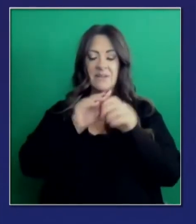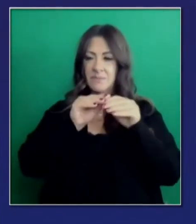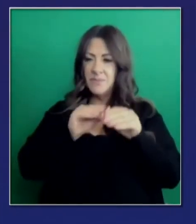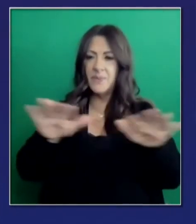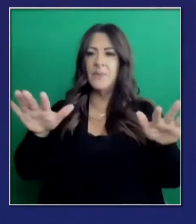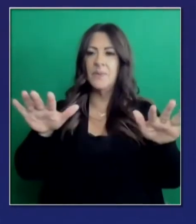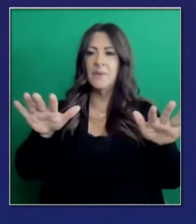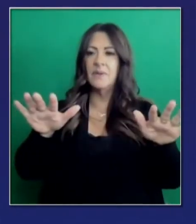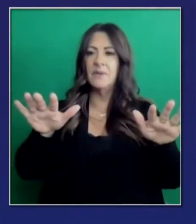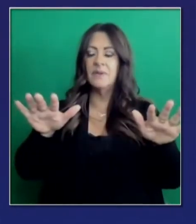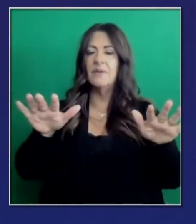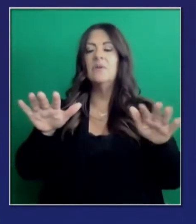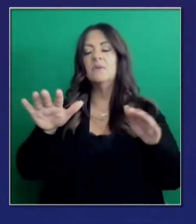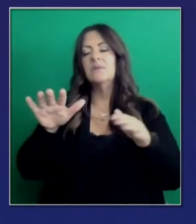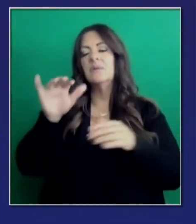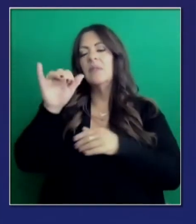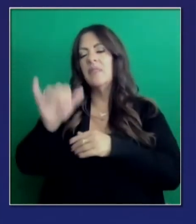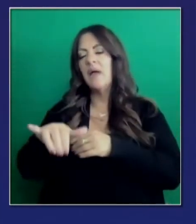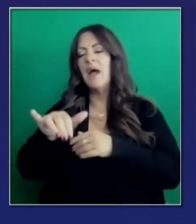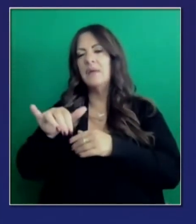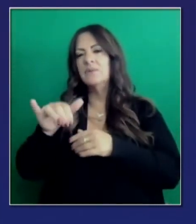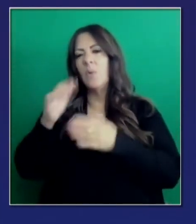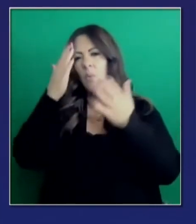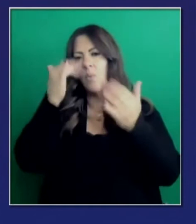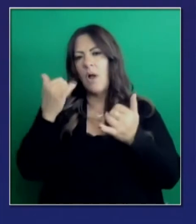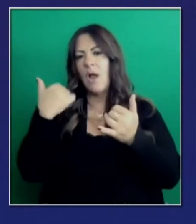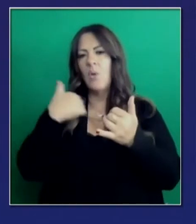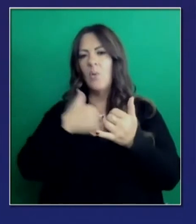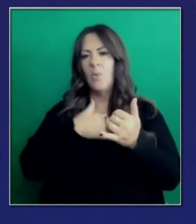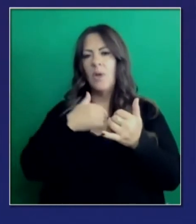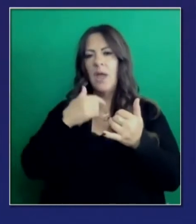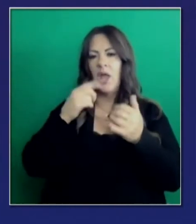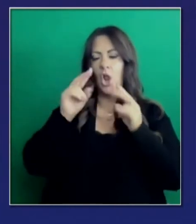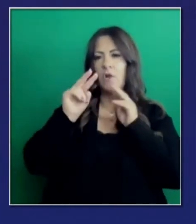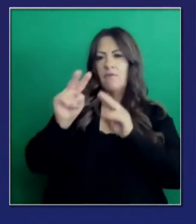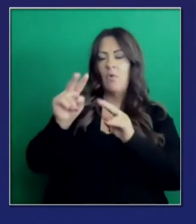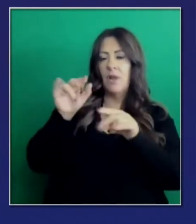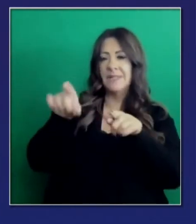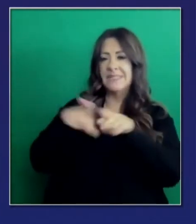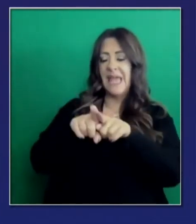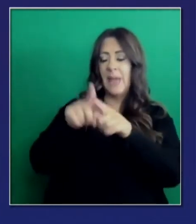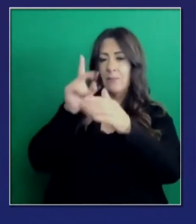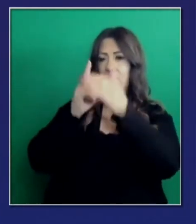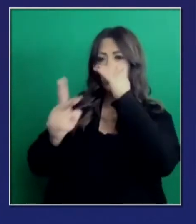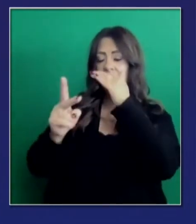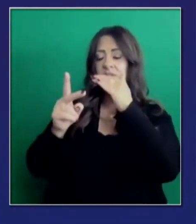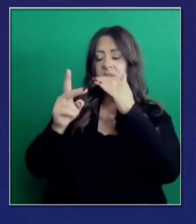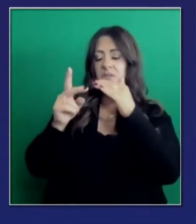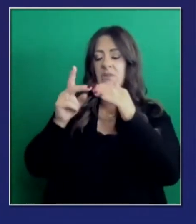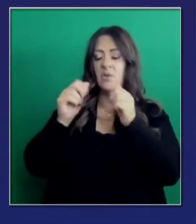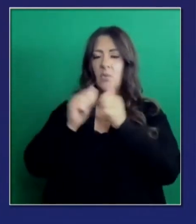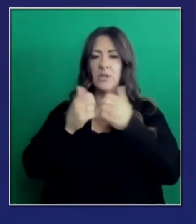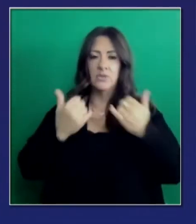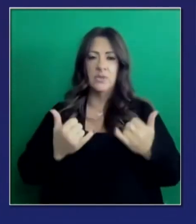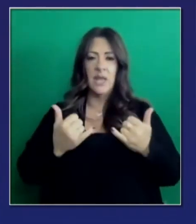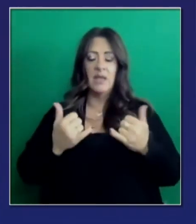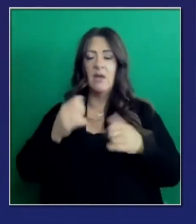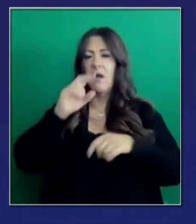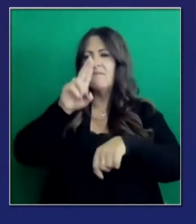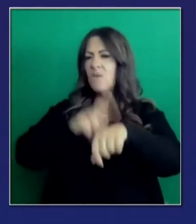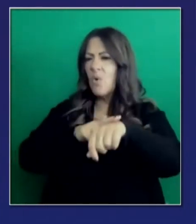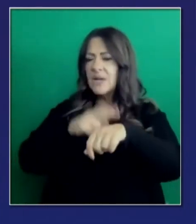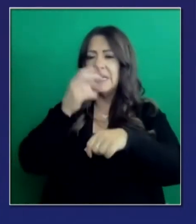to these projections from where we stand today. Now, of course, this can change, that if transmission rates go up,